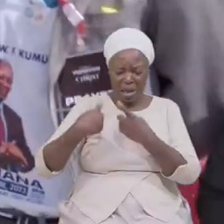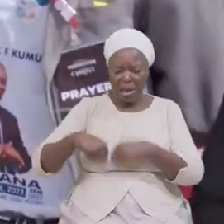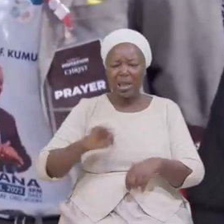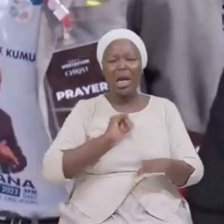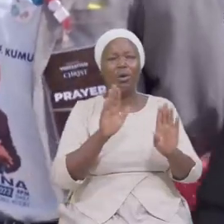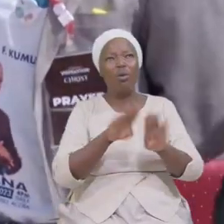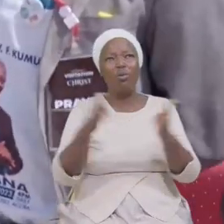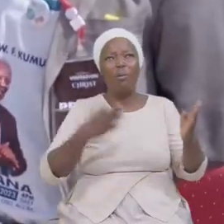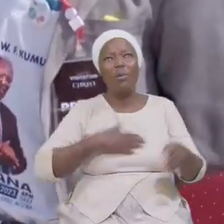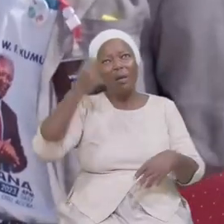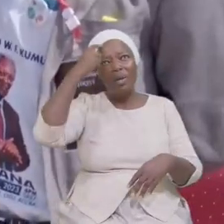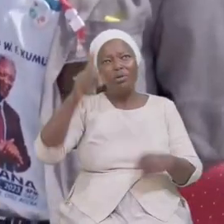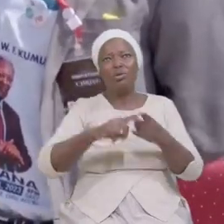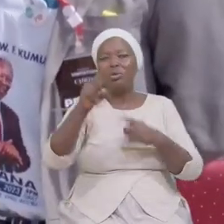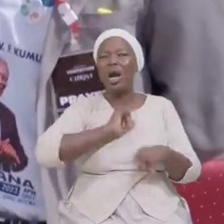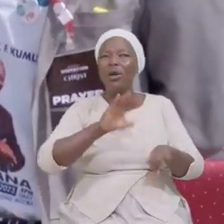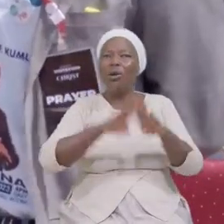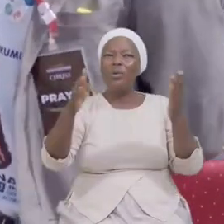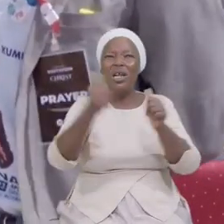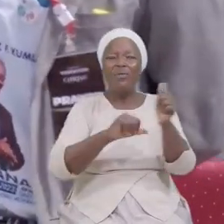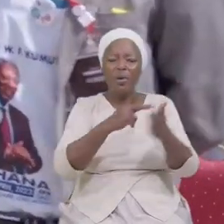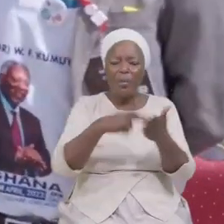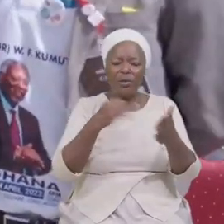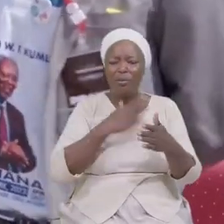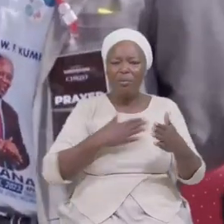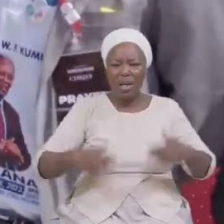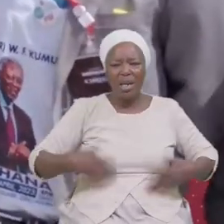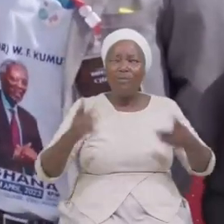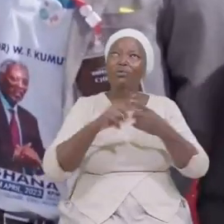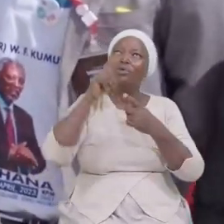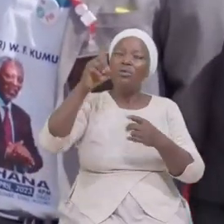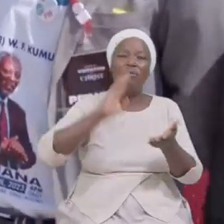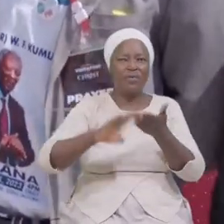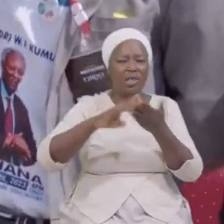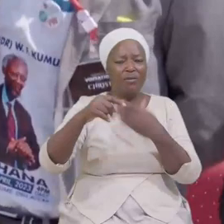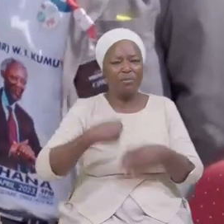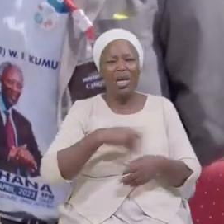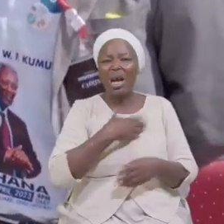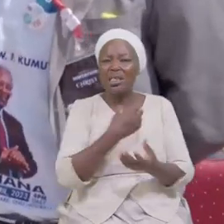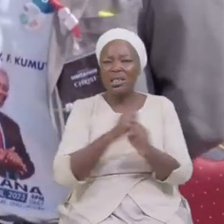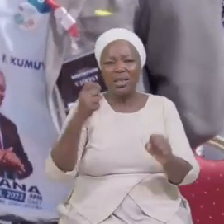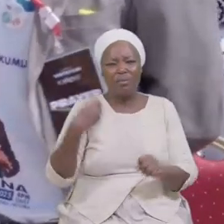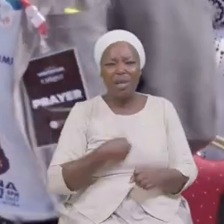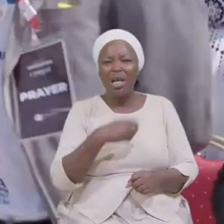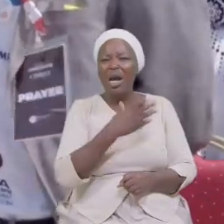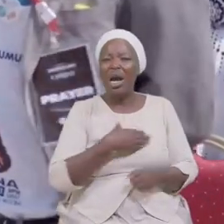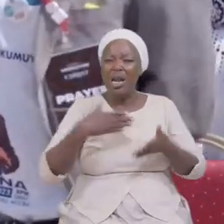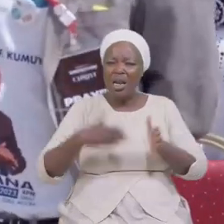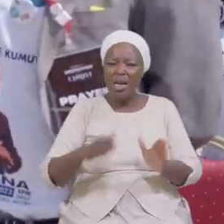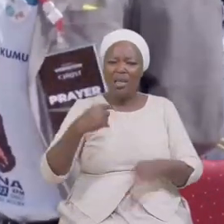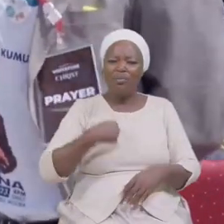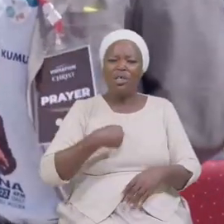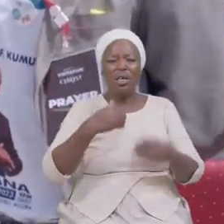every recess of my life unto you. Forgive me and save me, and let me have